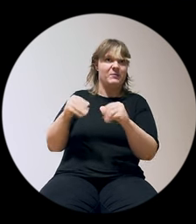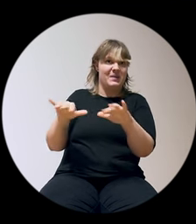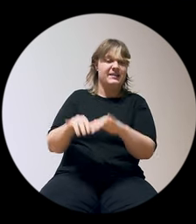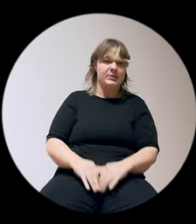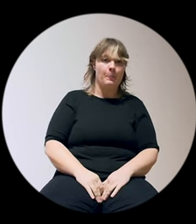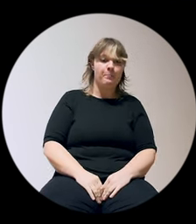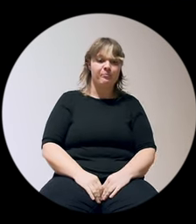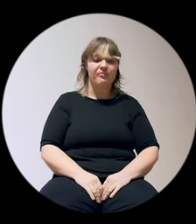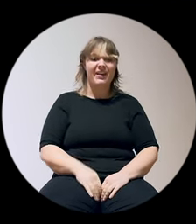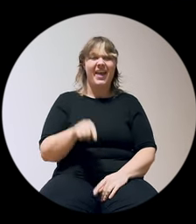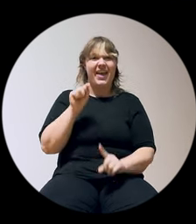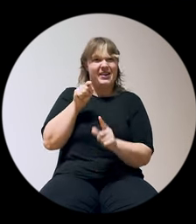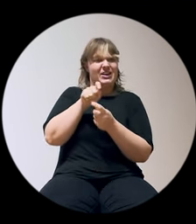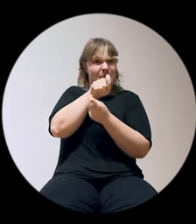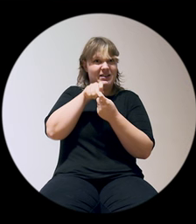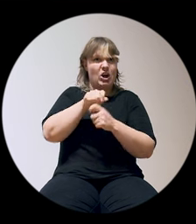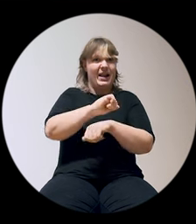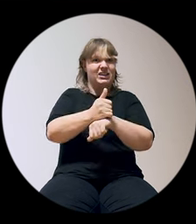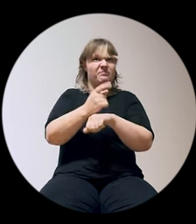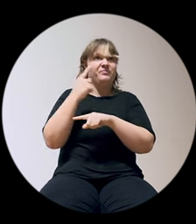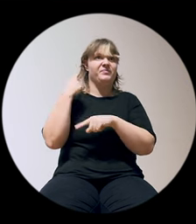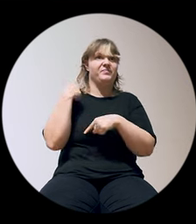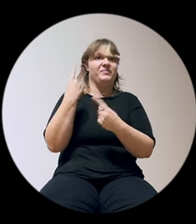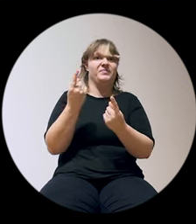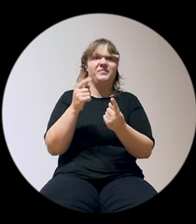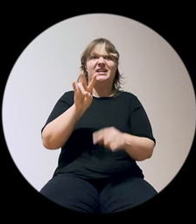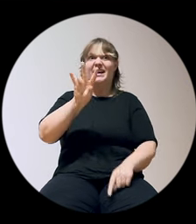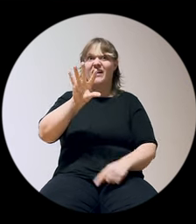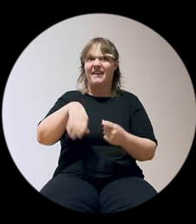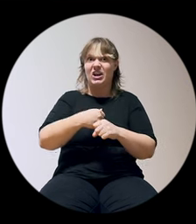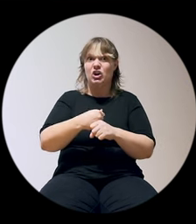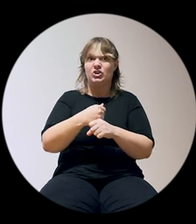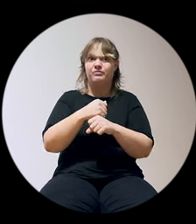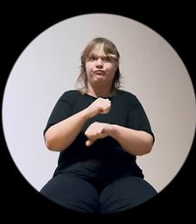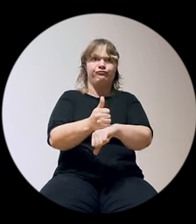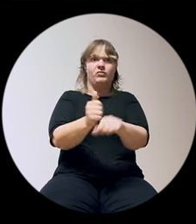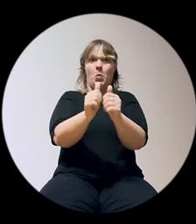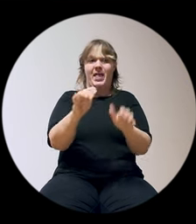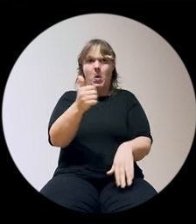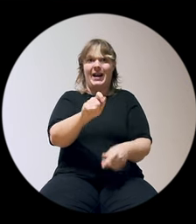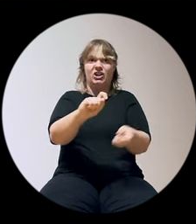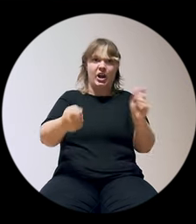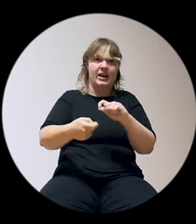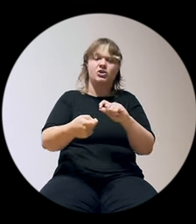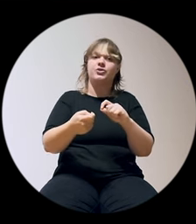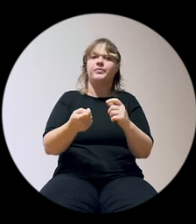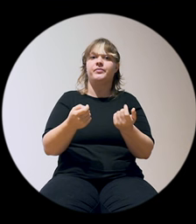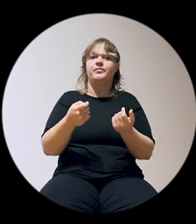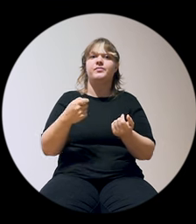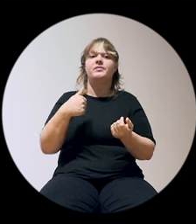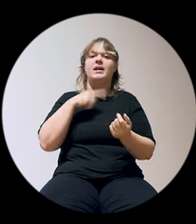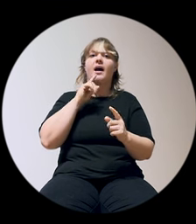This particular installation had been up for 75 years without any change or shift, and I